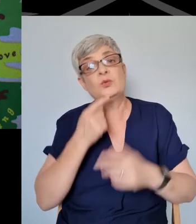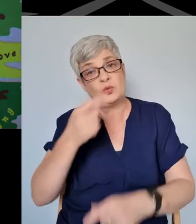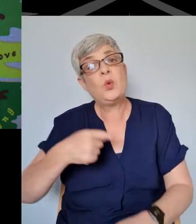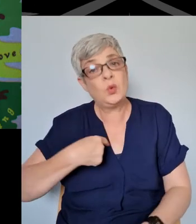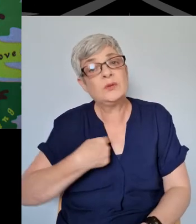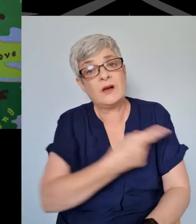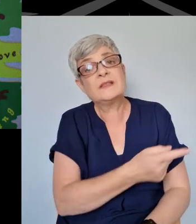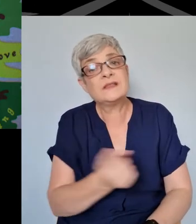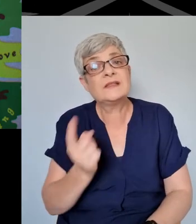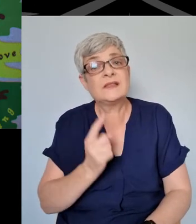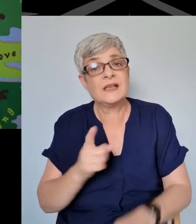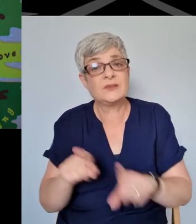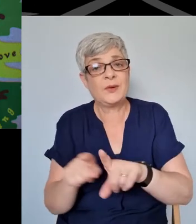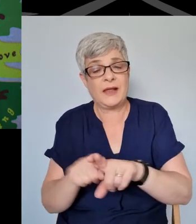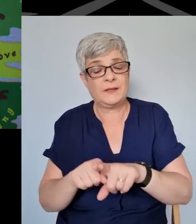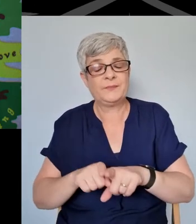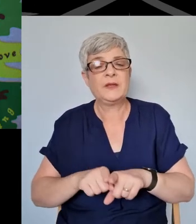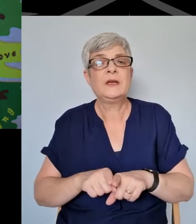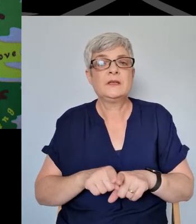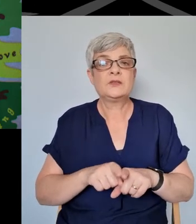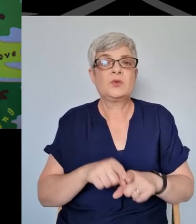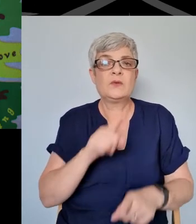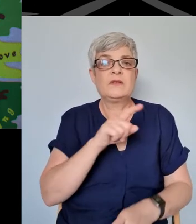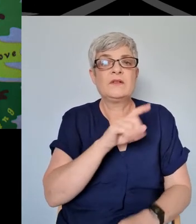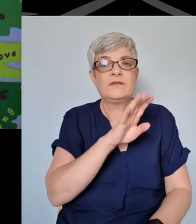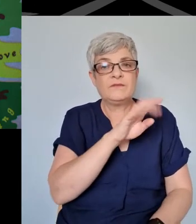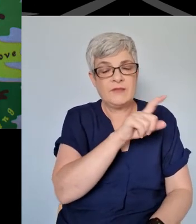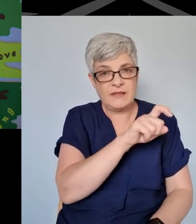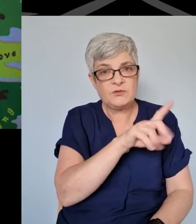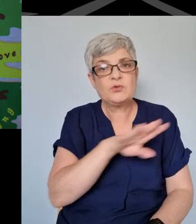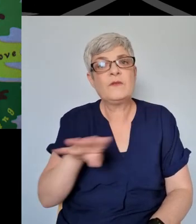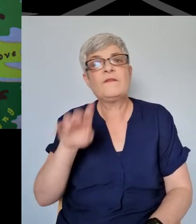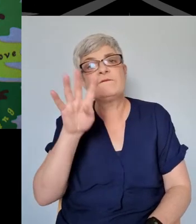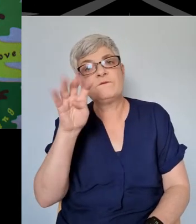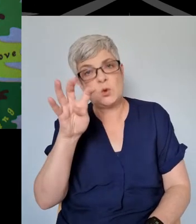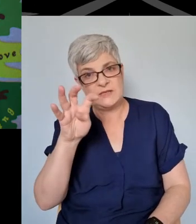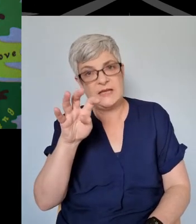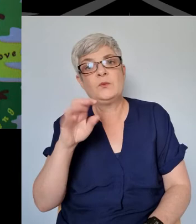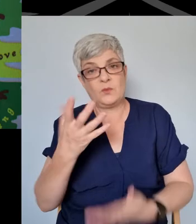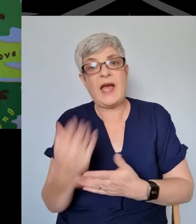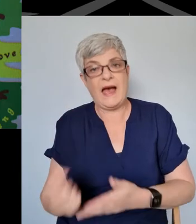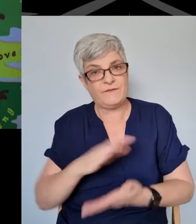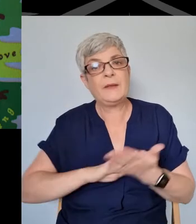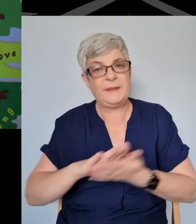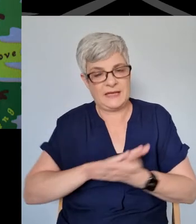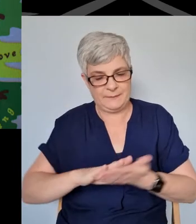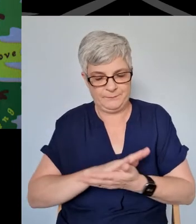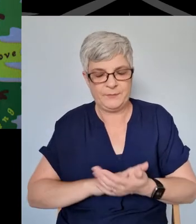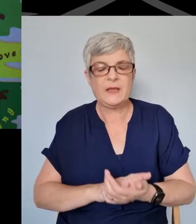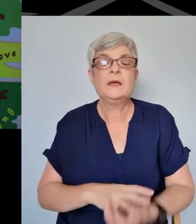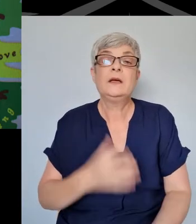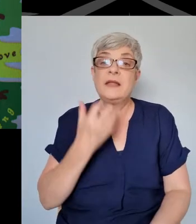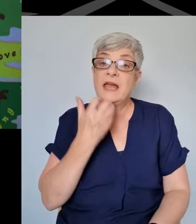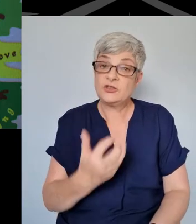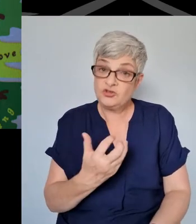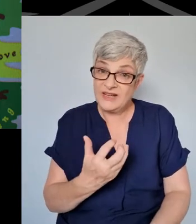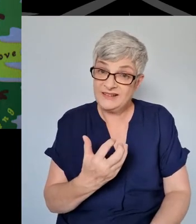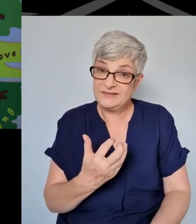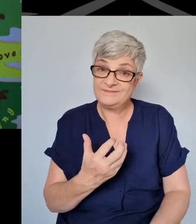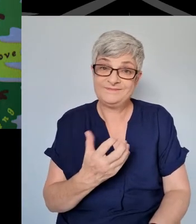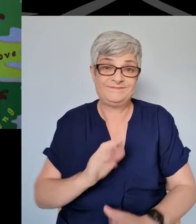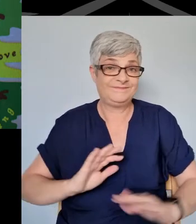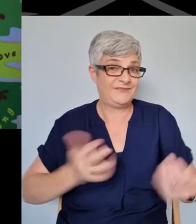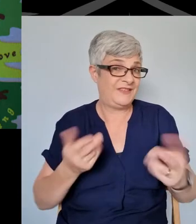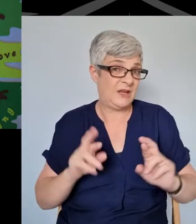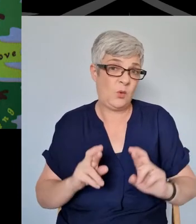to 14, we have its meaning, its interpretation. The people of Israel, we're told, were bereft of